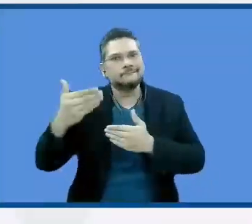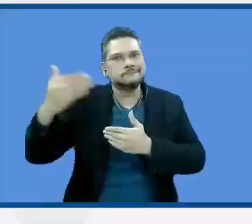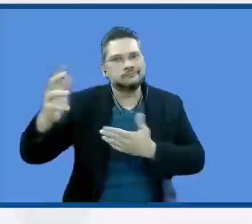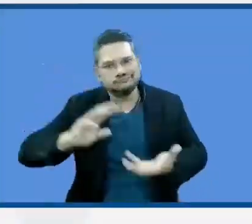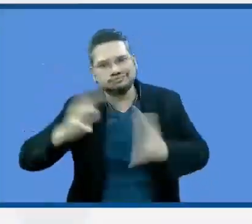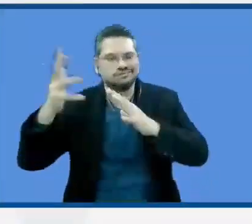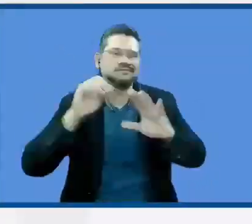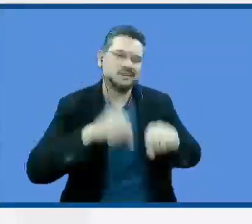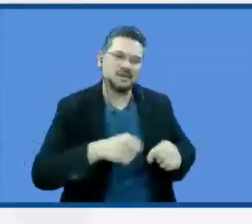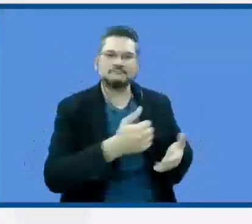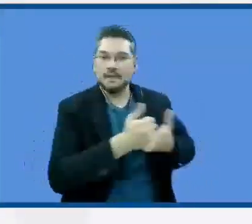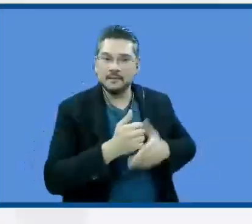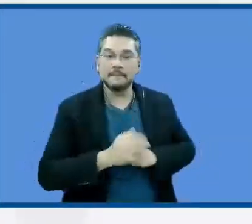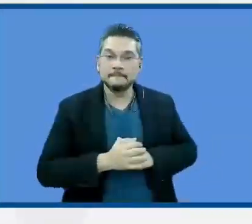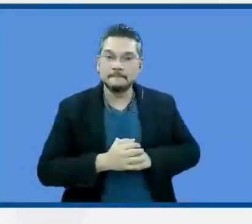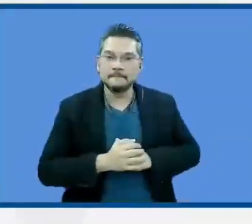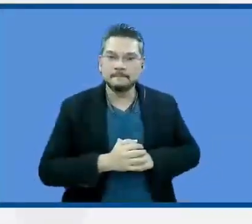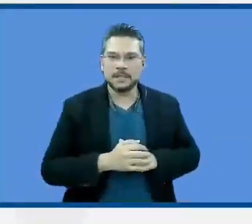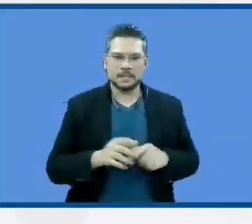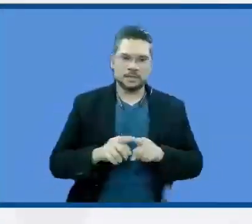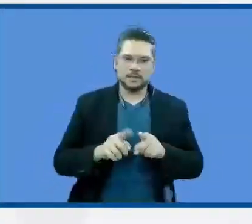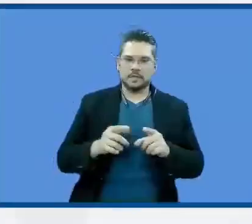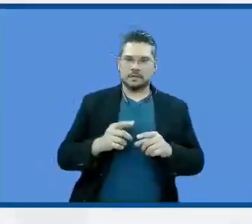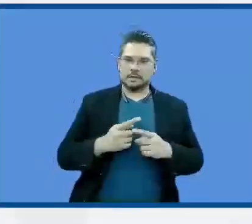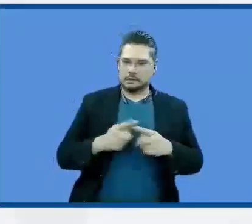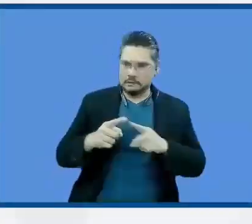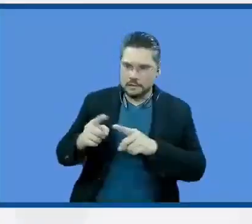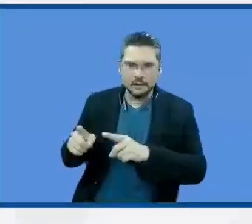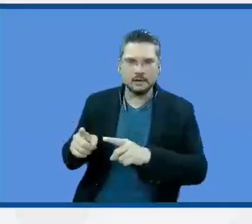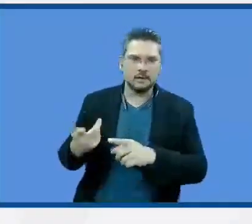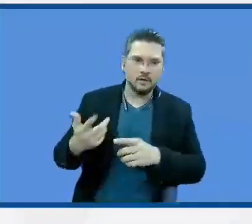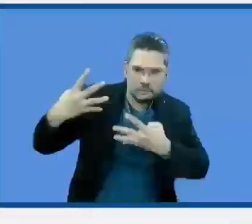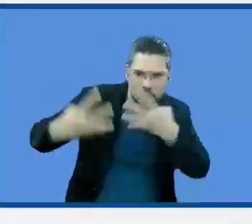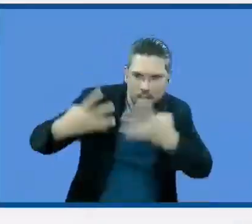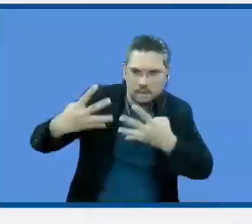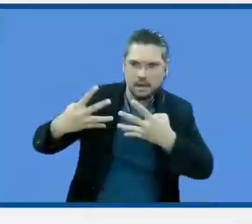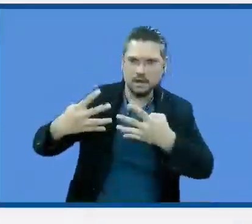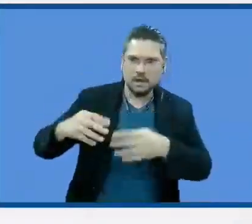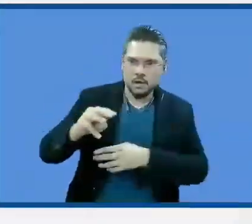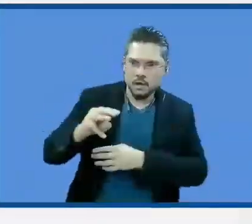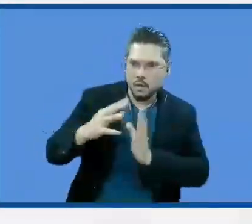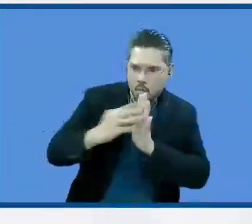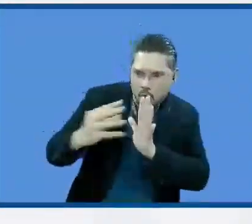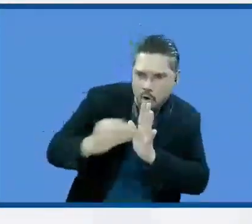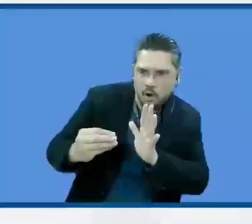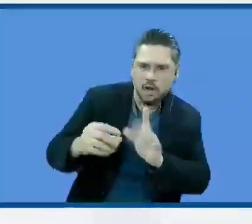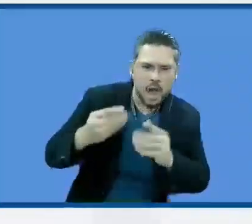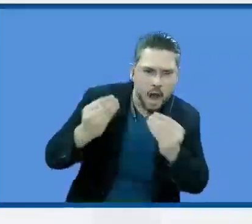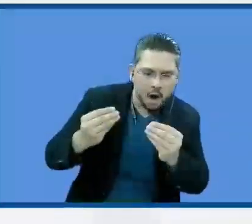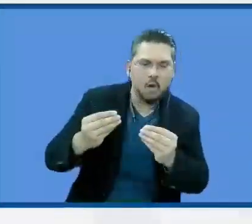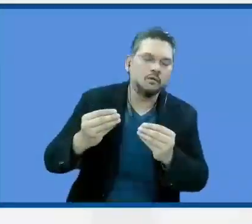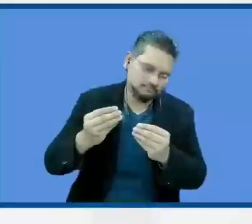responding to disasters involves the use of real-time data and modeling. Relevant data can come from multiple